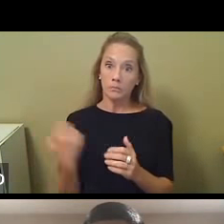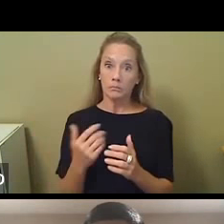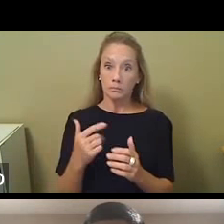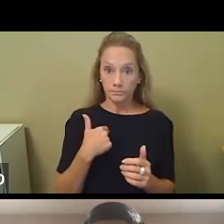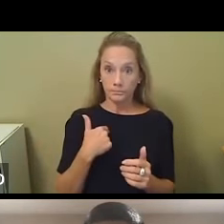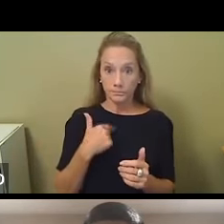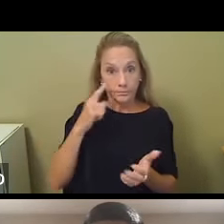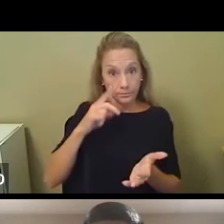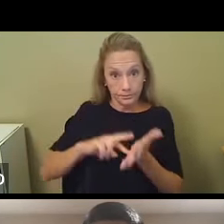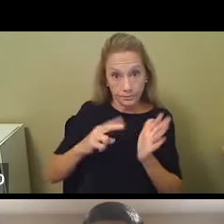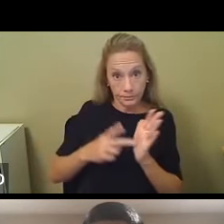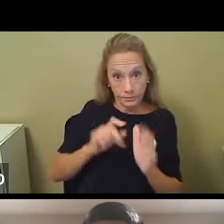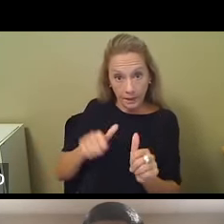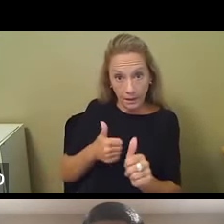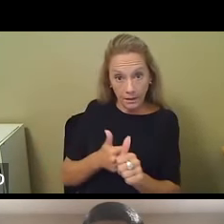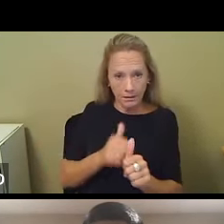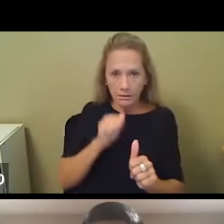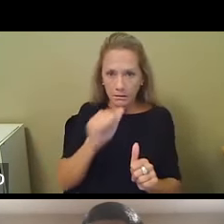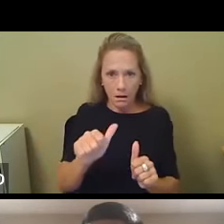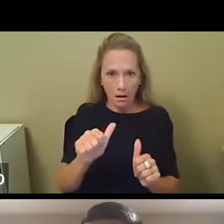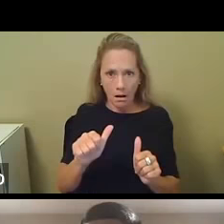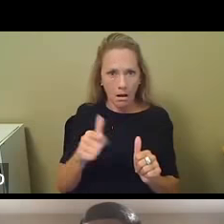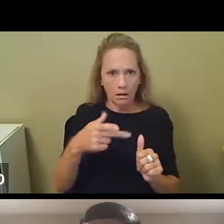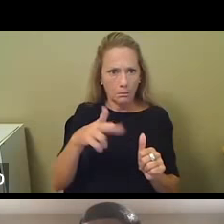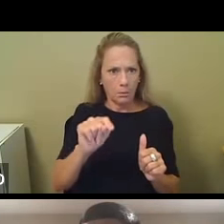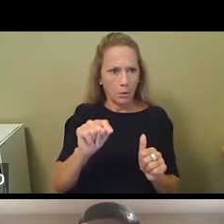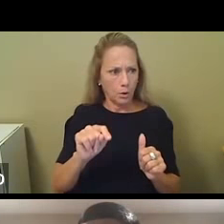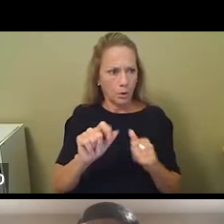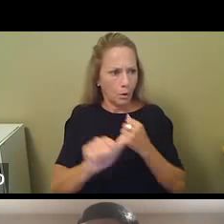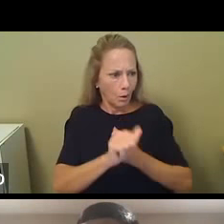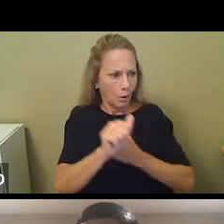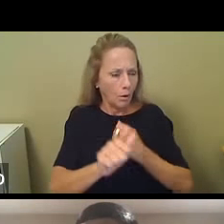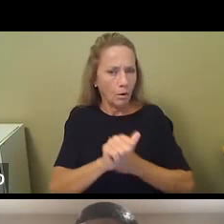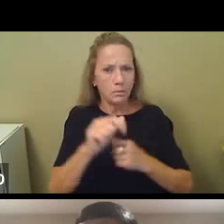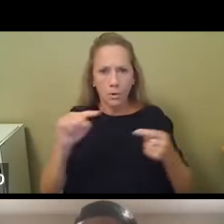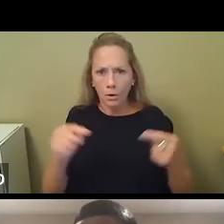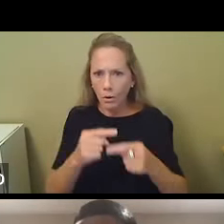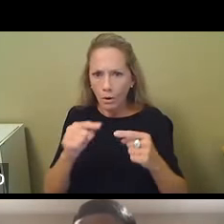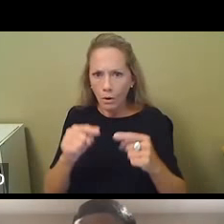My intention with that video is not to put anyone in harm's way, is not to threaten anyone.